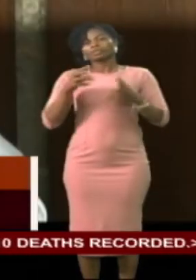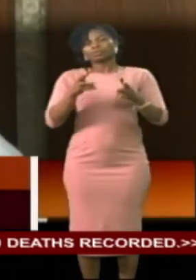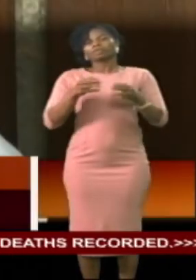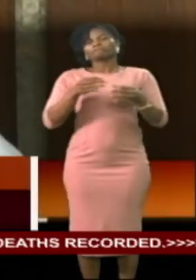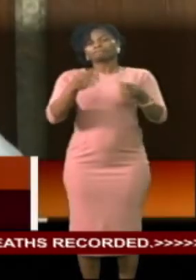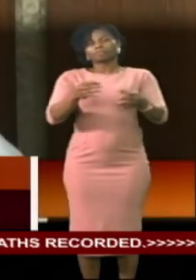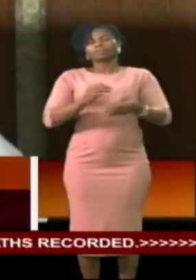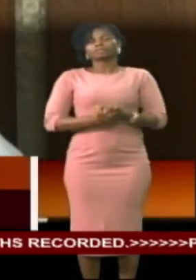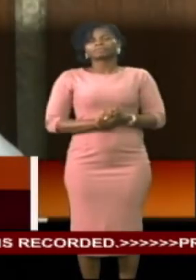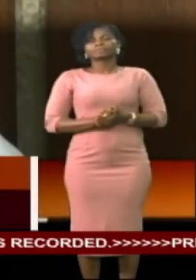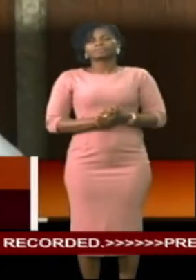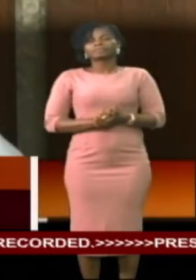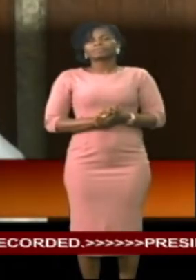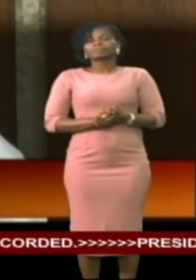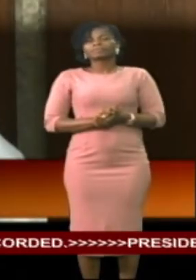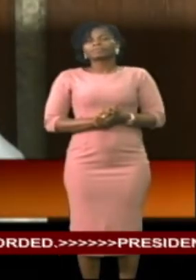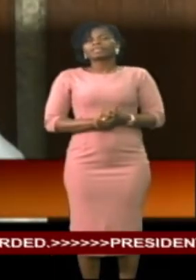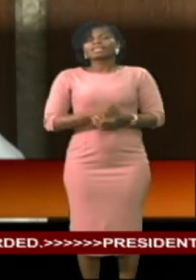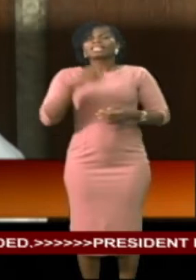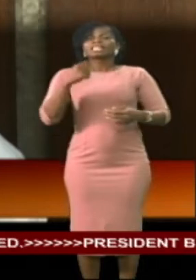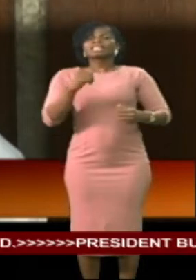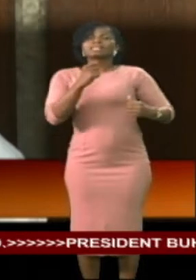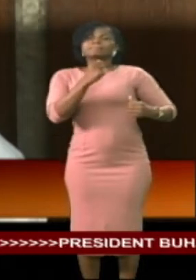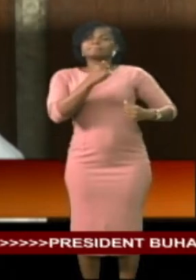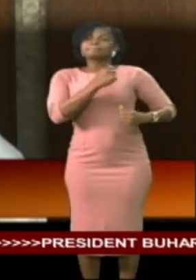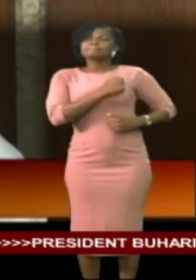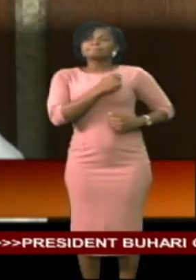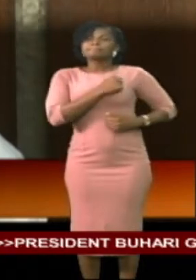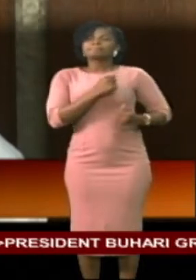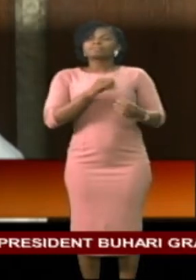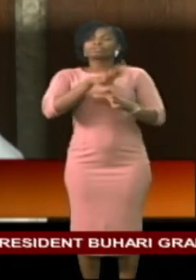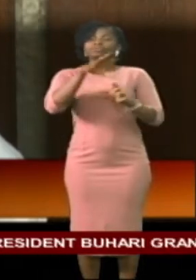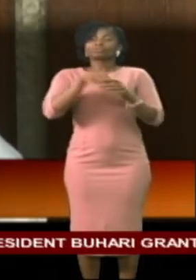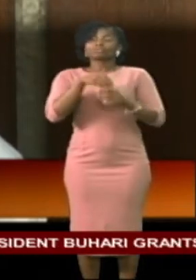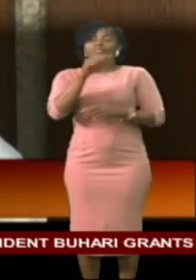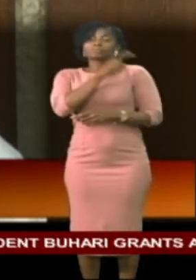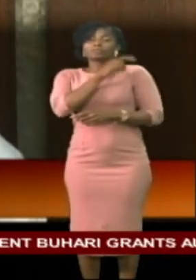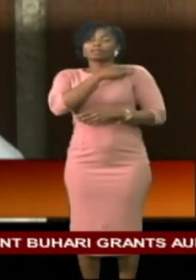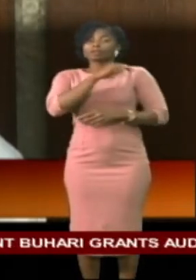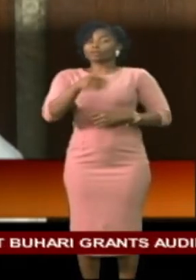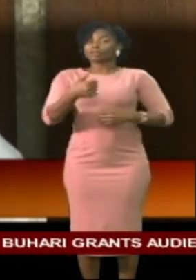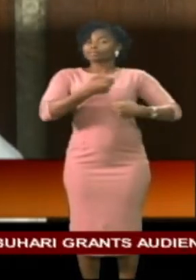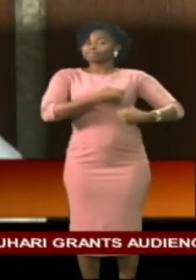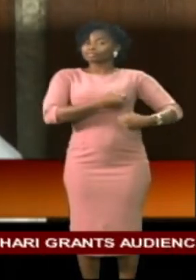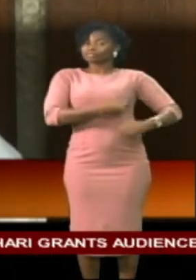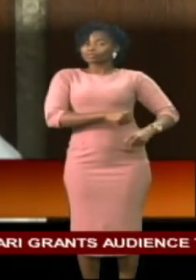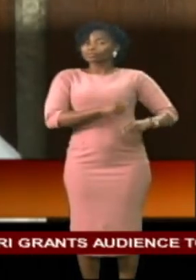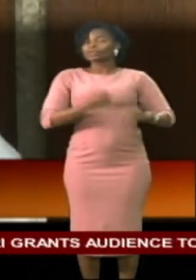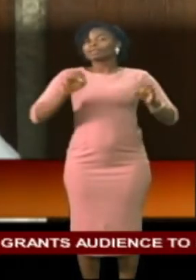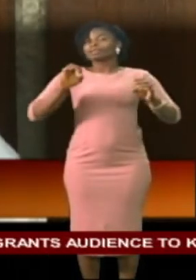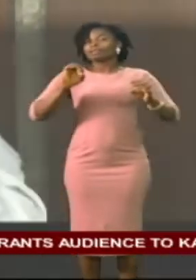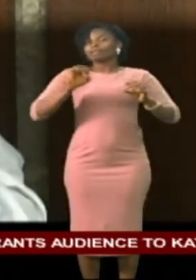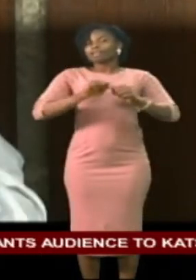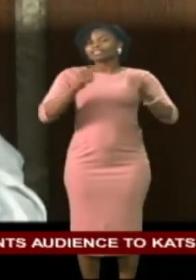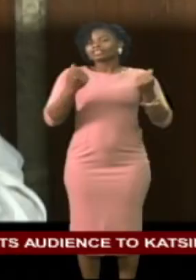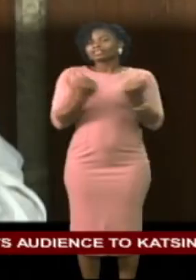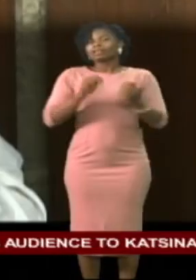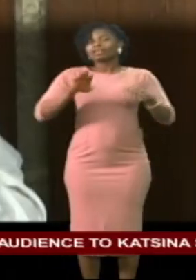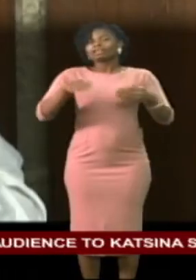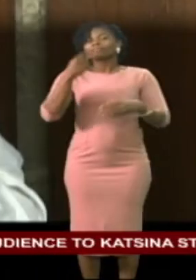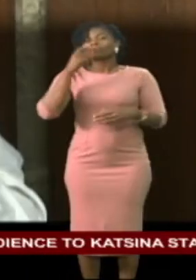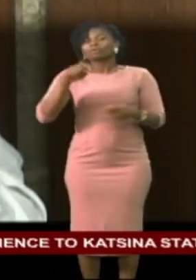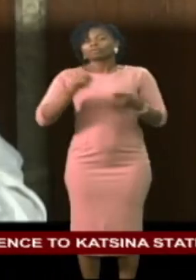is that the military, including the police and other security agencies, have been given a marching order to